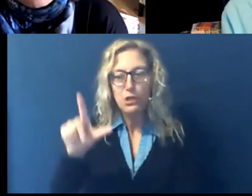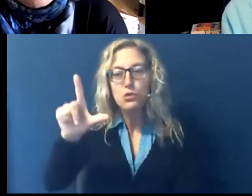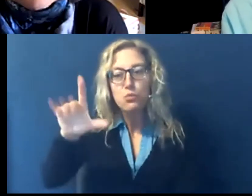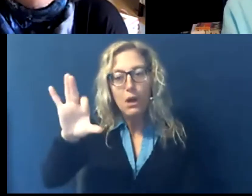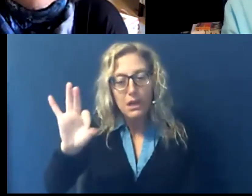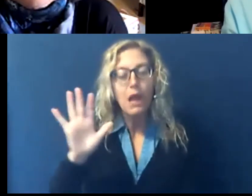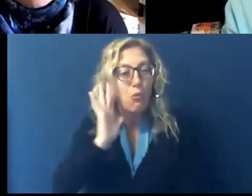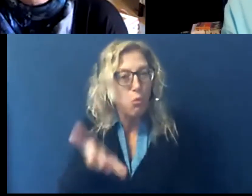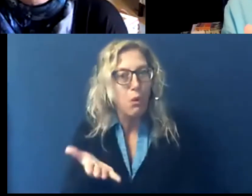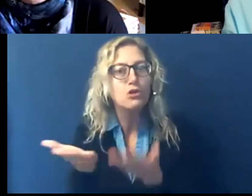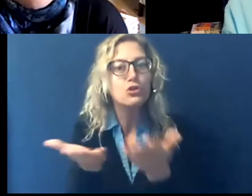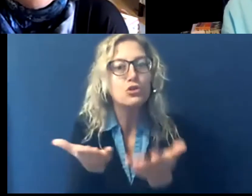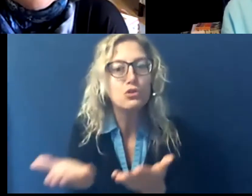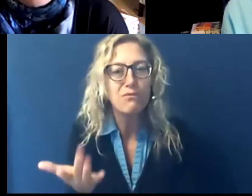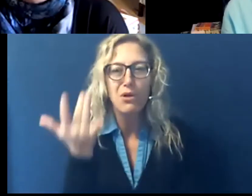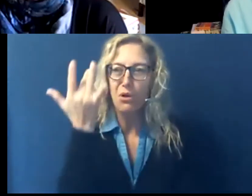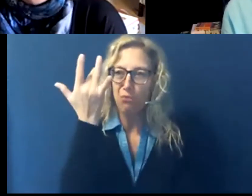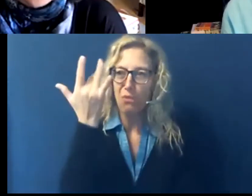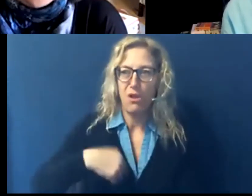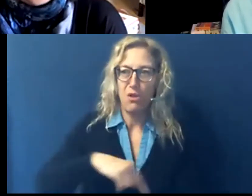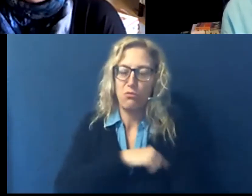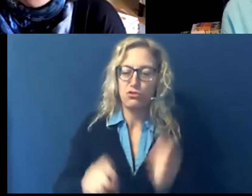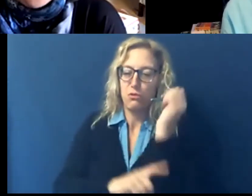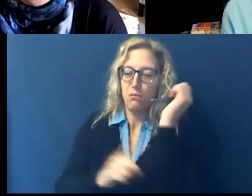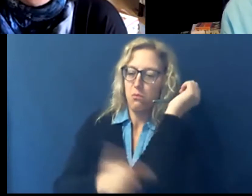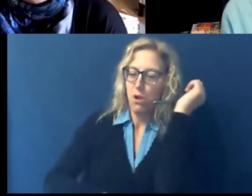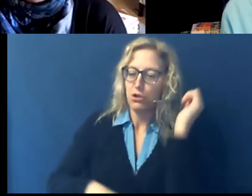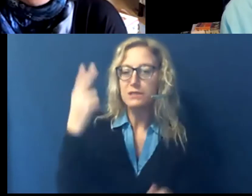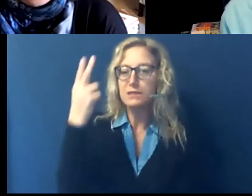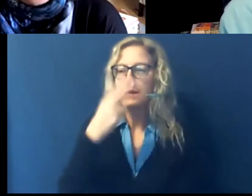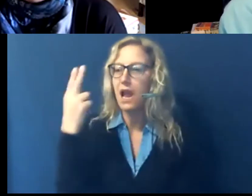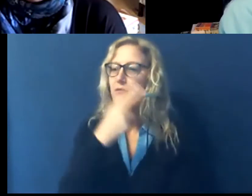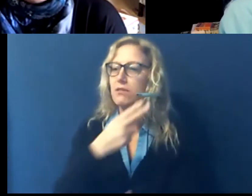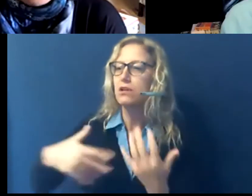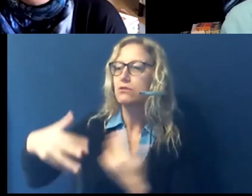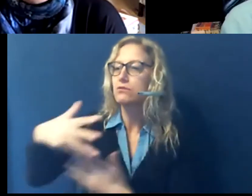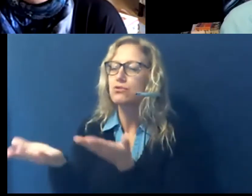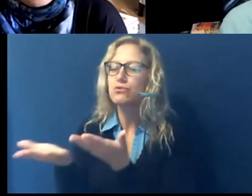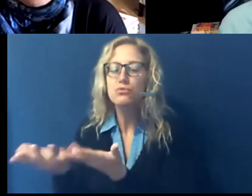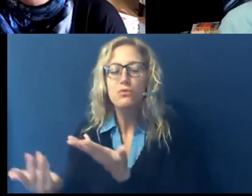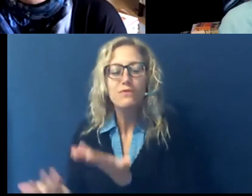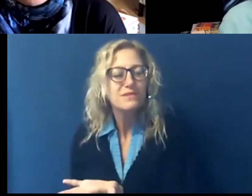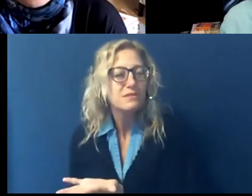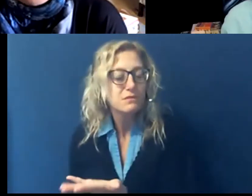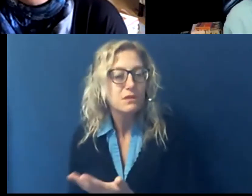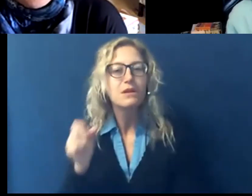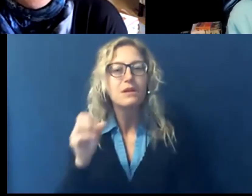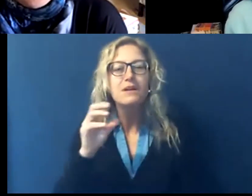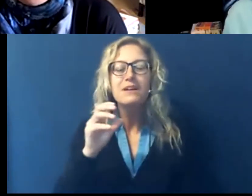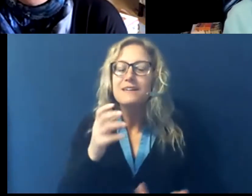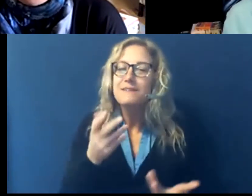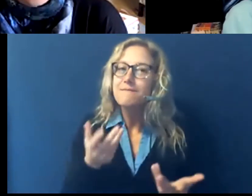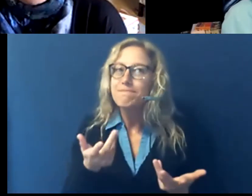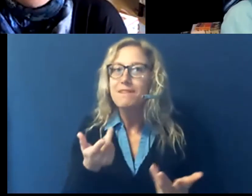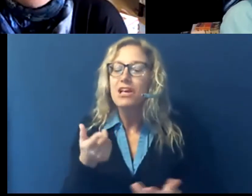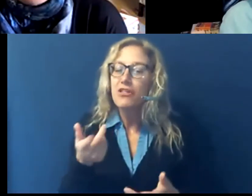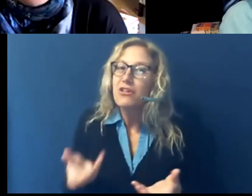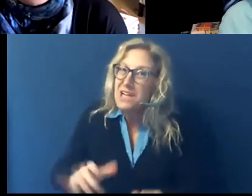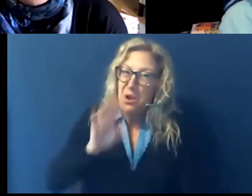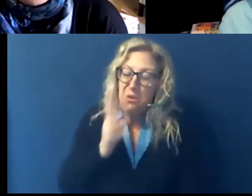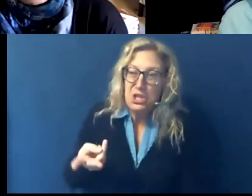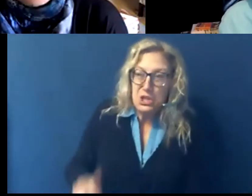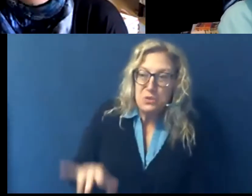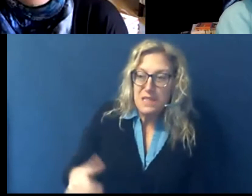will serve you. Why should we really punish Catholic Social Services? So I think there's a chance we lose, but lose in